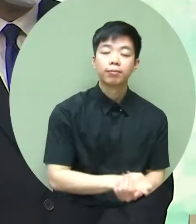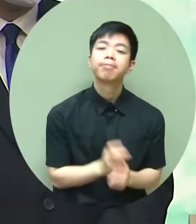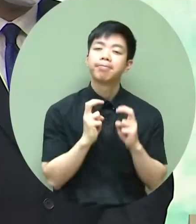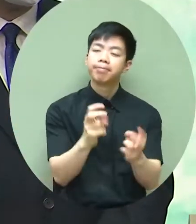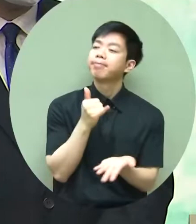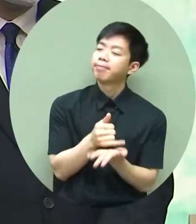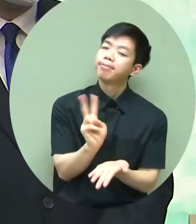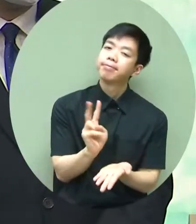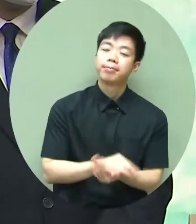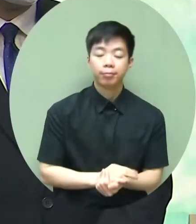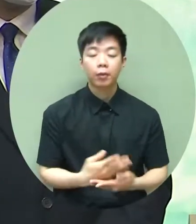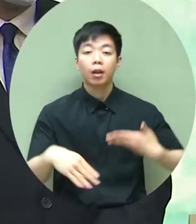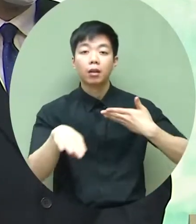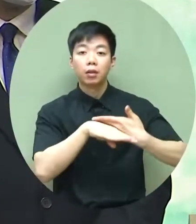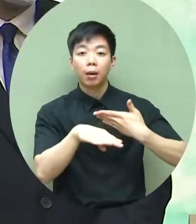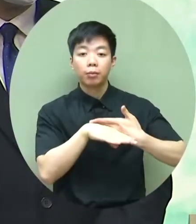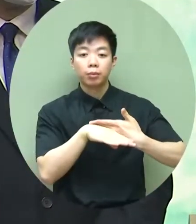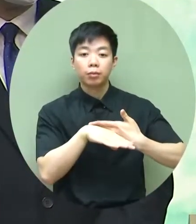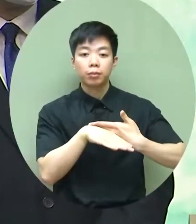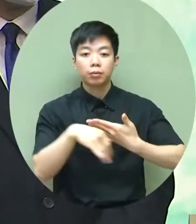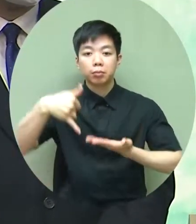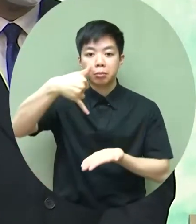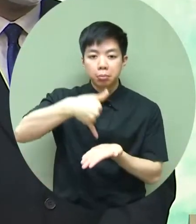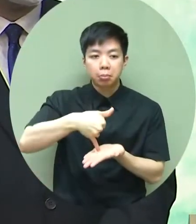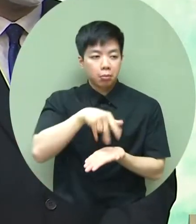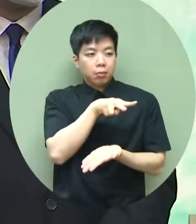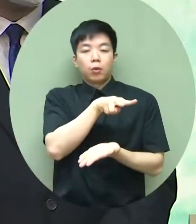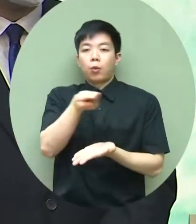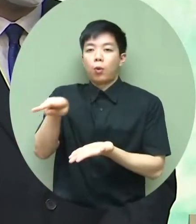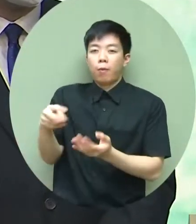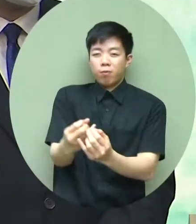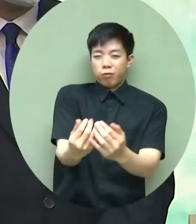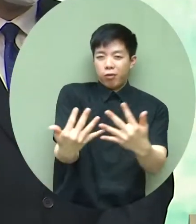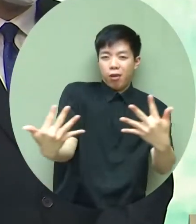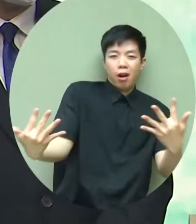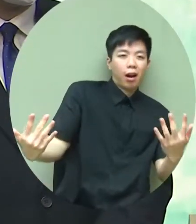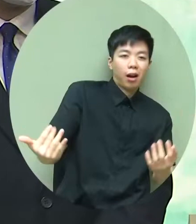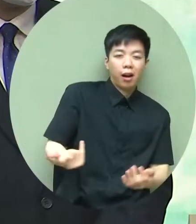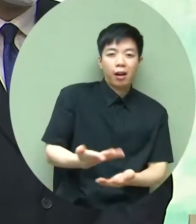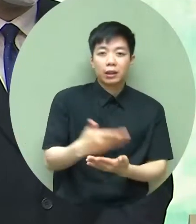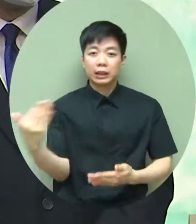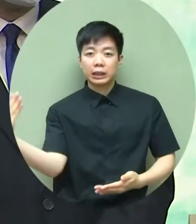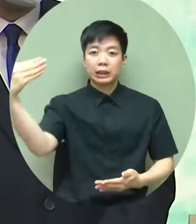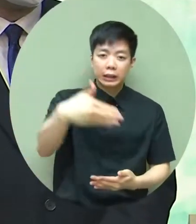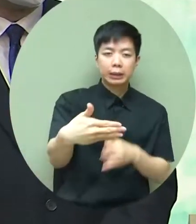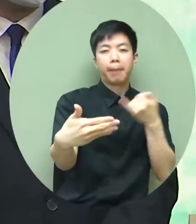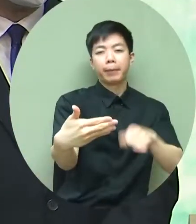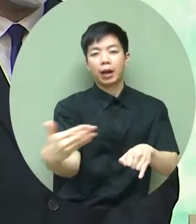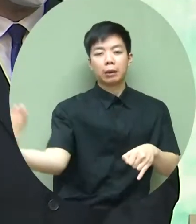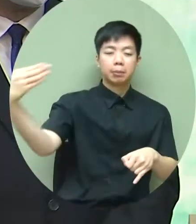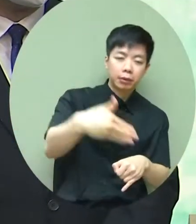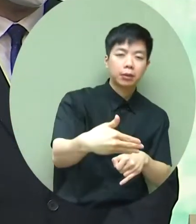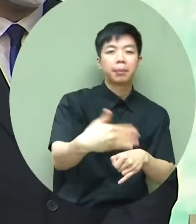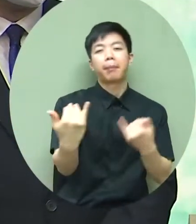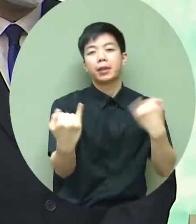work, I go from Admiralty Station to Kowloon, and on the platform, I very often see many people having to wait for